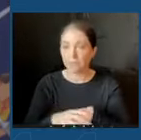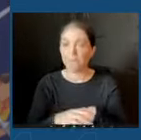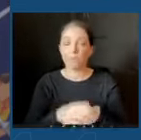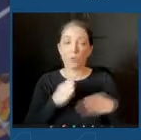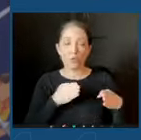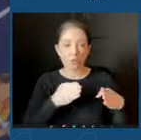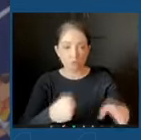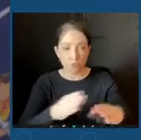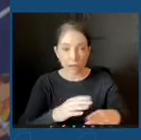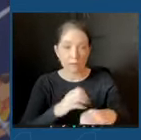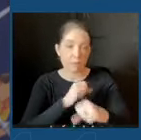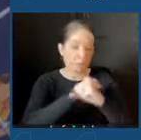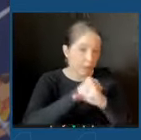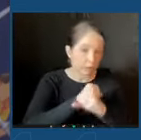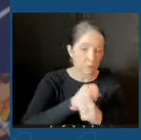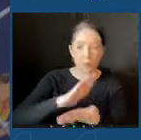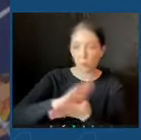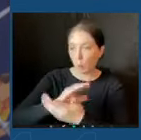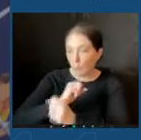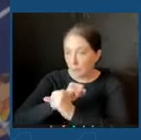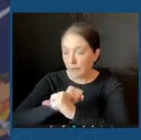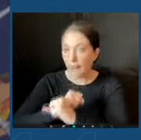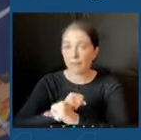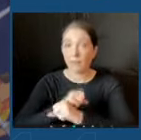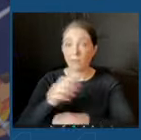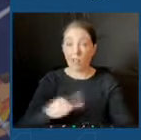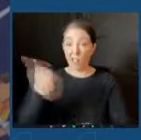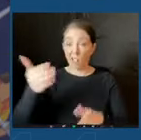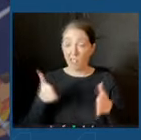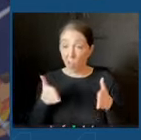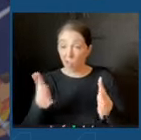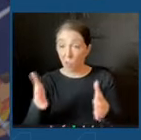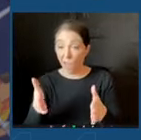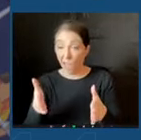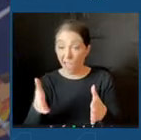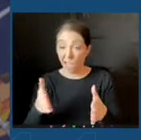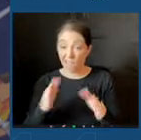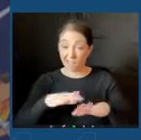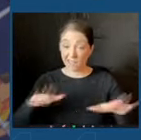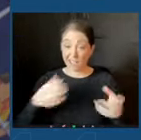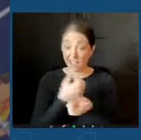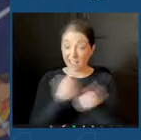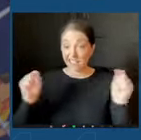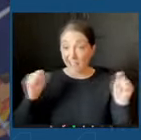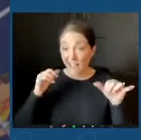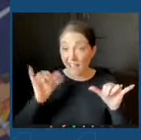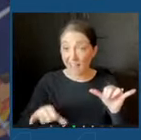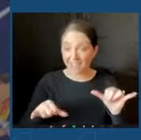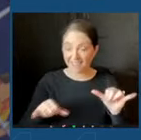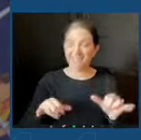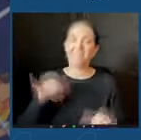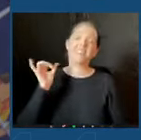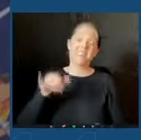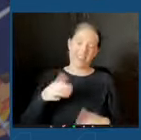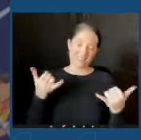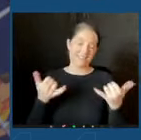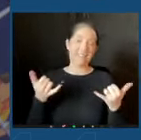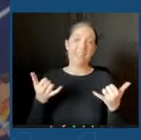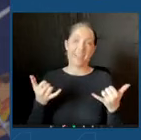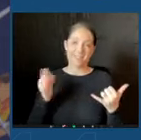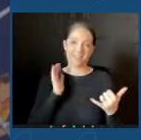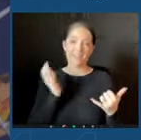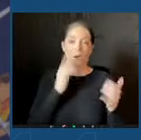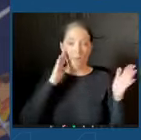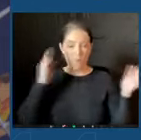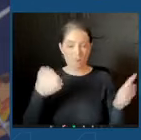our schools. And is there another way to keep kids safe? Yes, yes, and that's what today is all about. How else we can keep you and the